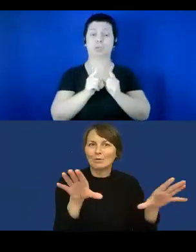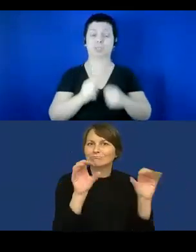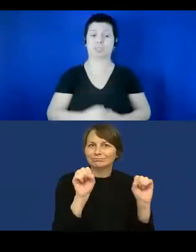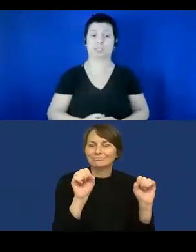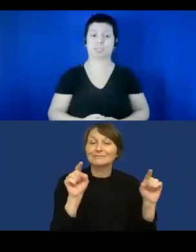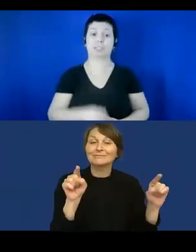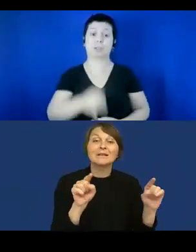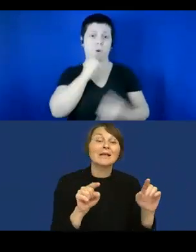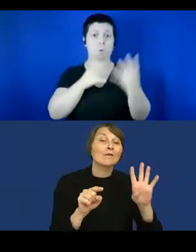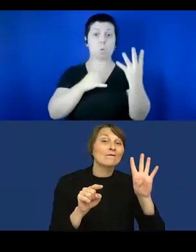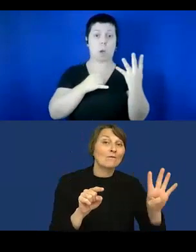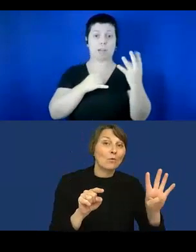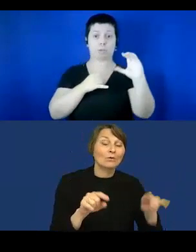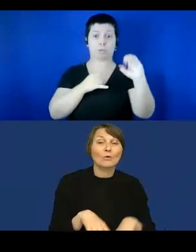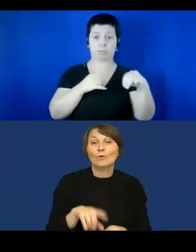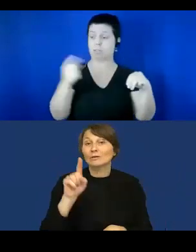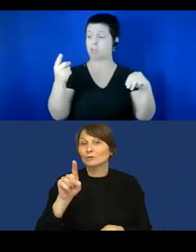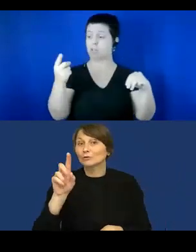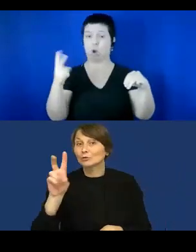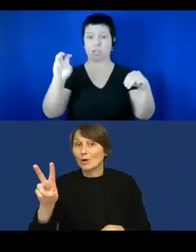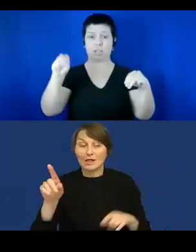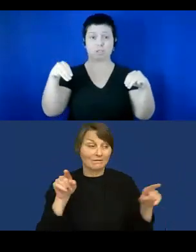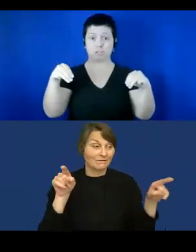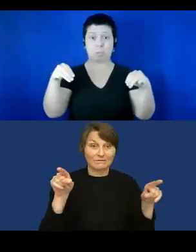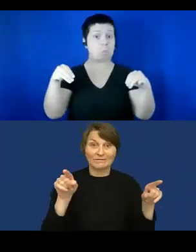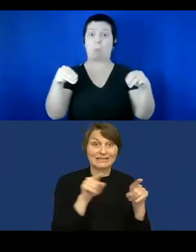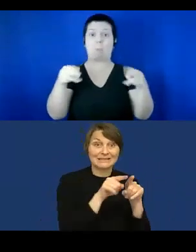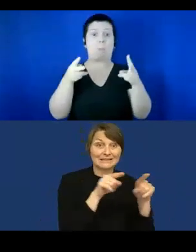centimeters and 12 centimeters were very difficult to perceive.